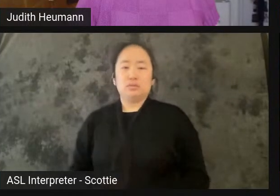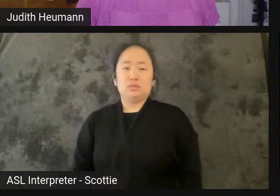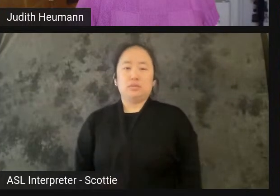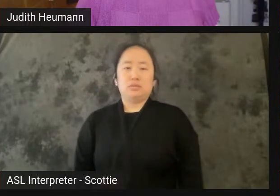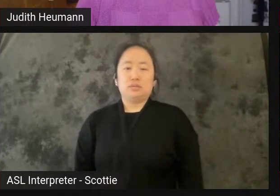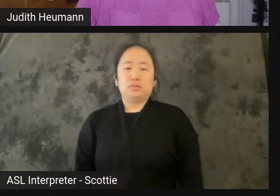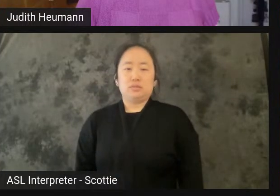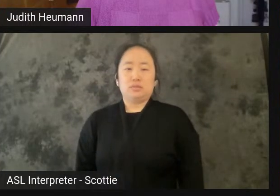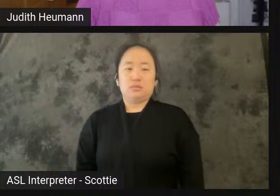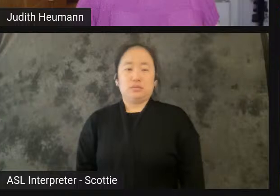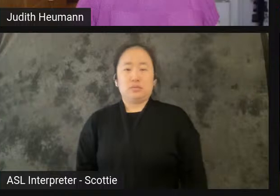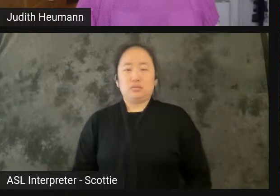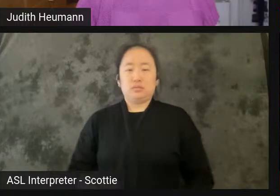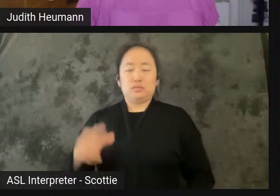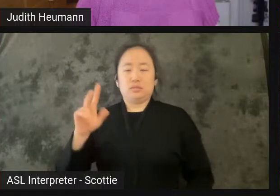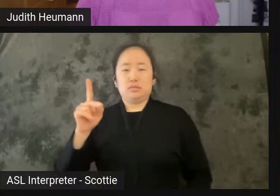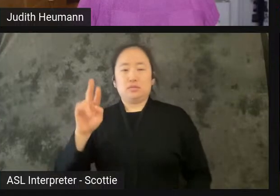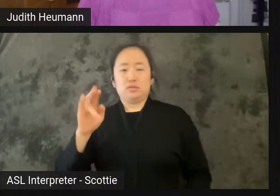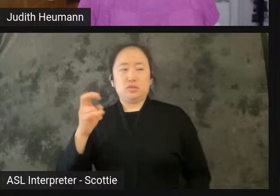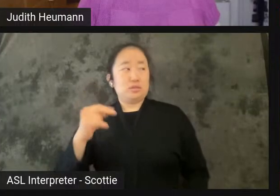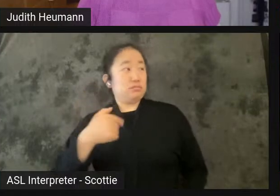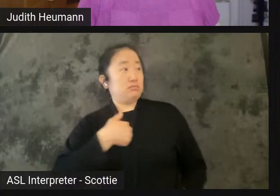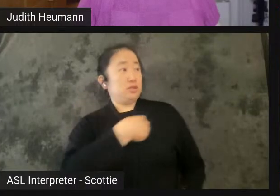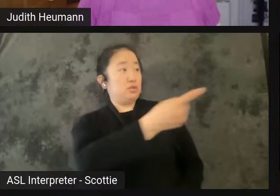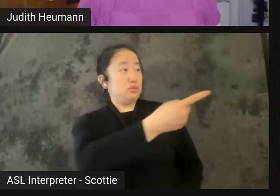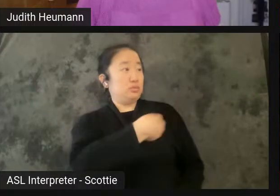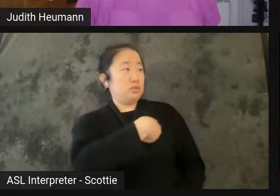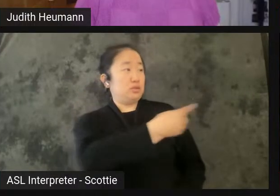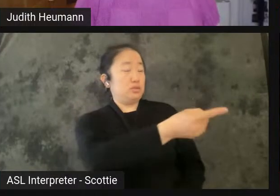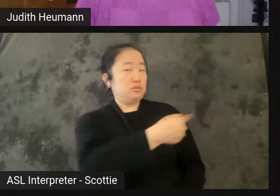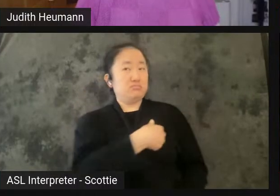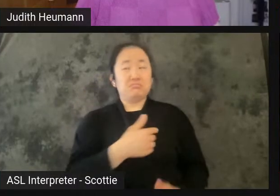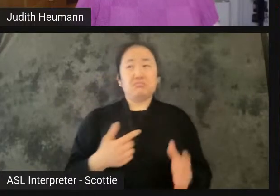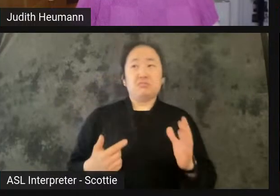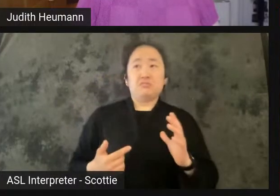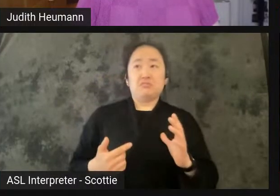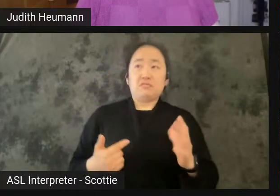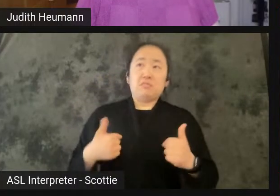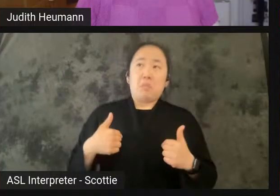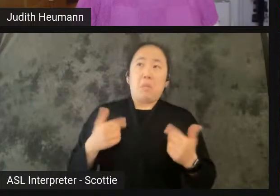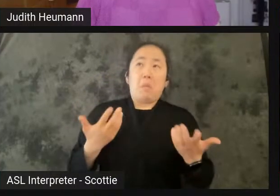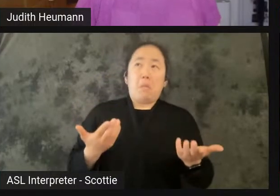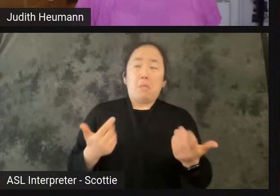Do you want me to go first, or do you want to go? Oh, me? I'm fine.